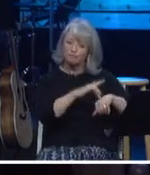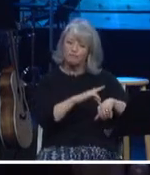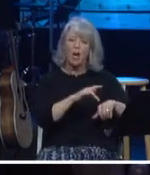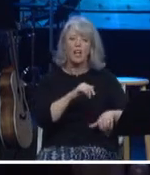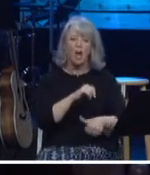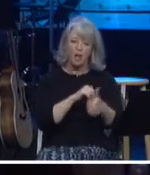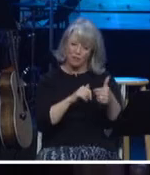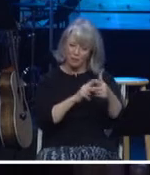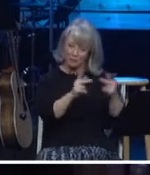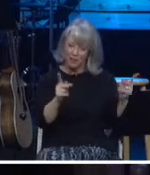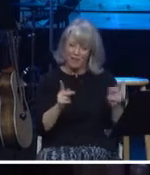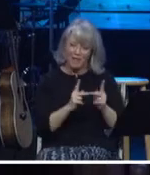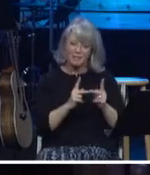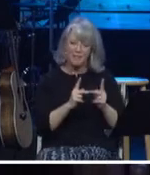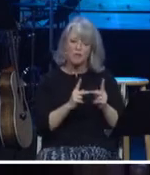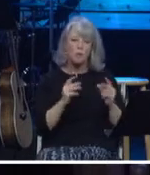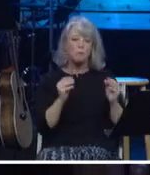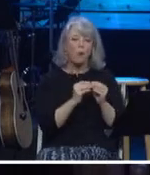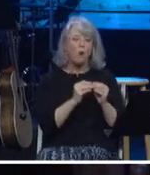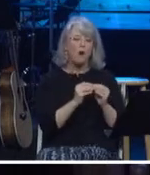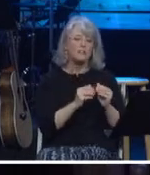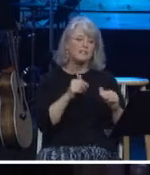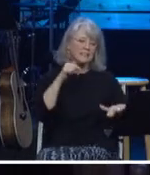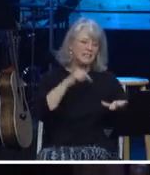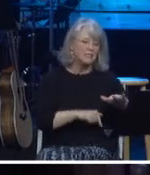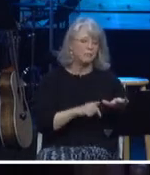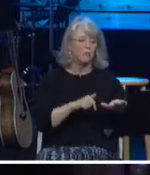love. More important love.